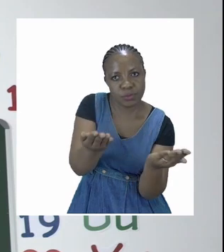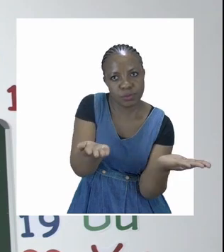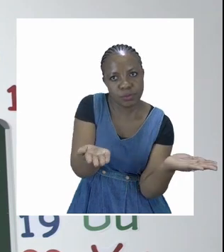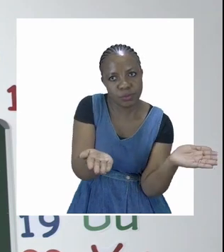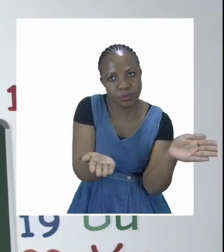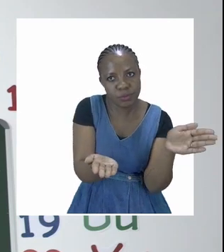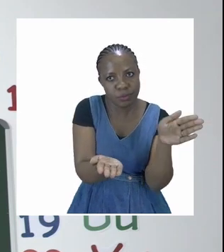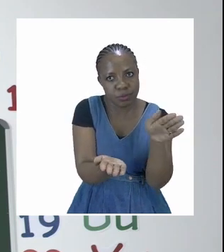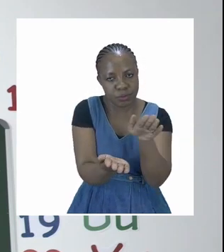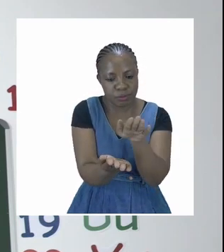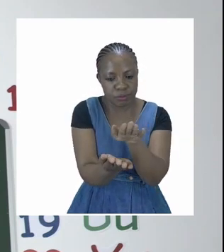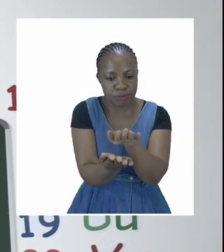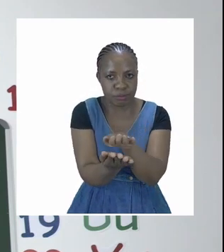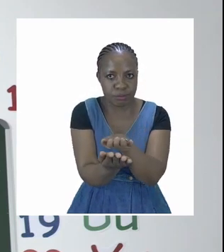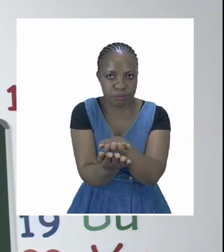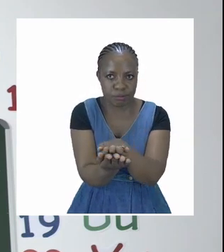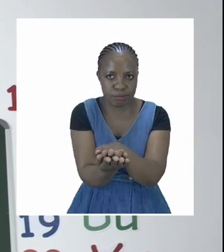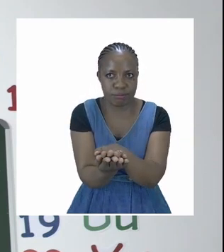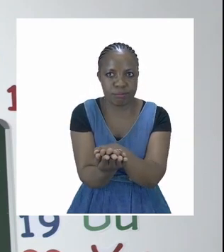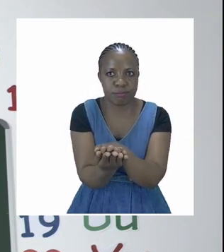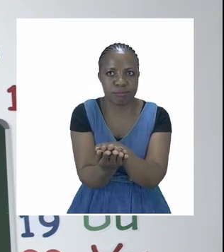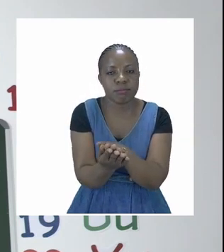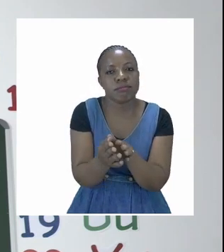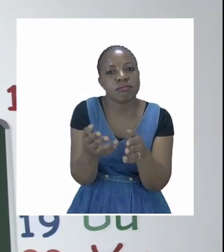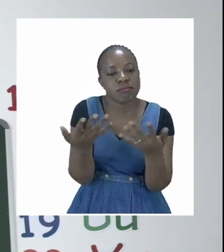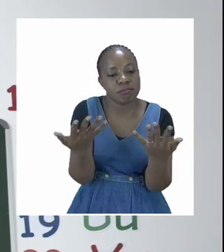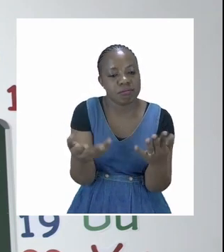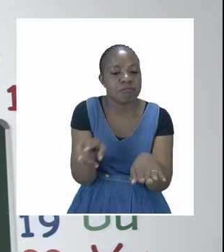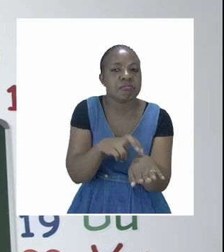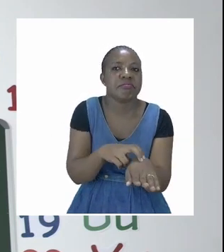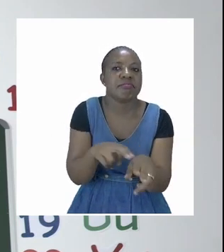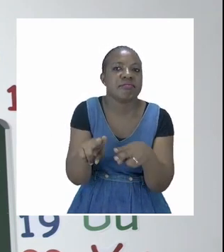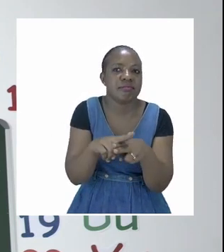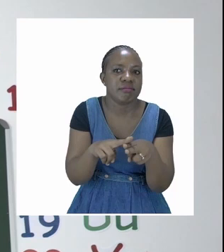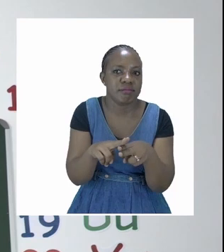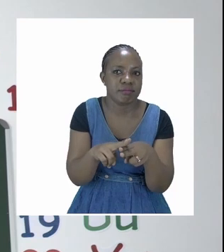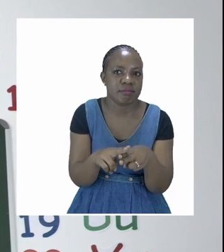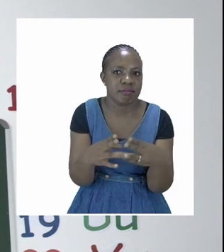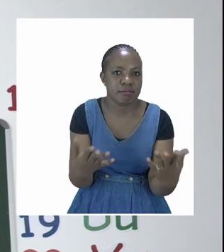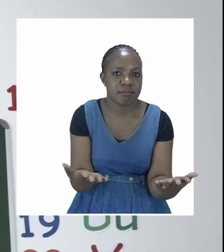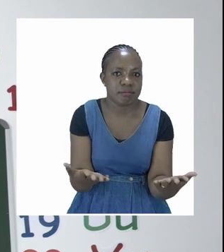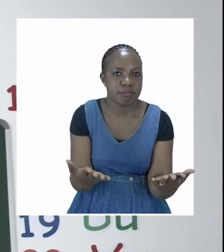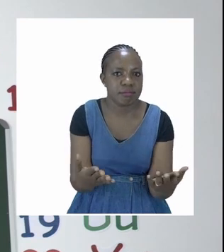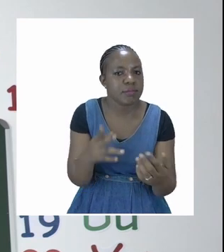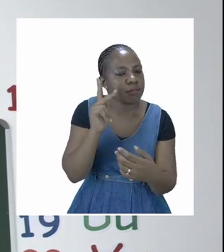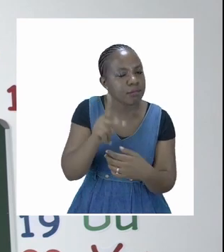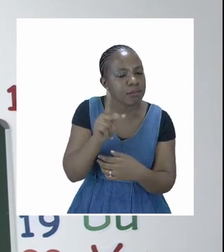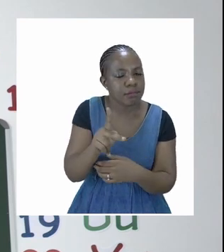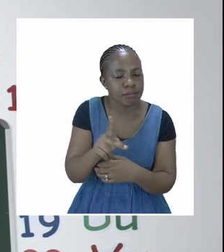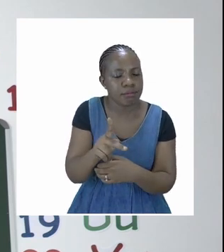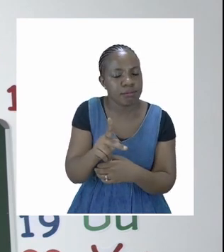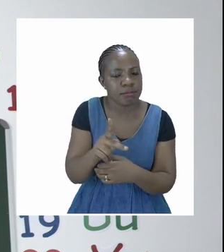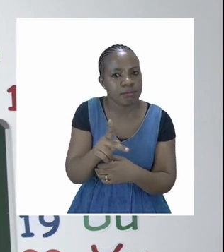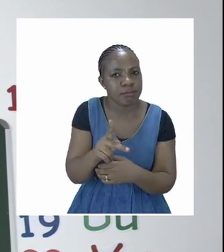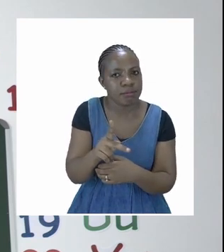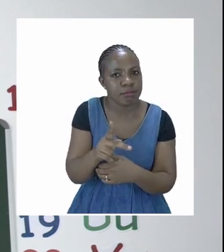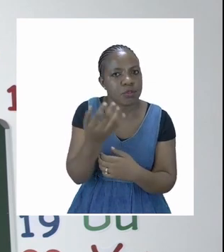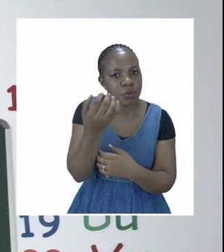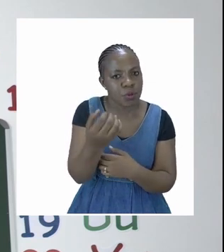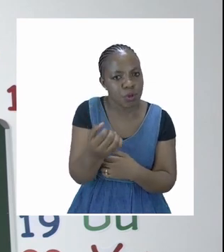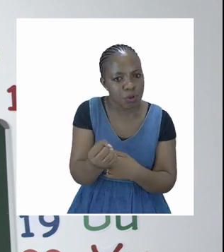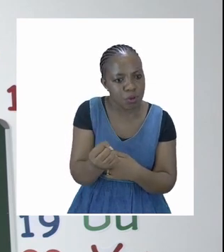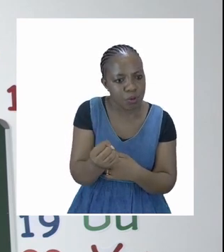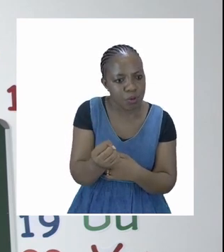it for ready to use. But there is more. We are also available on